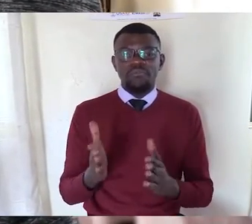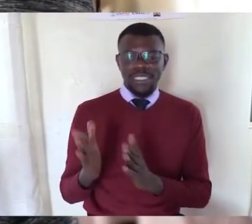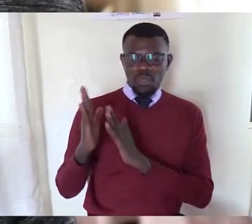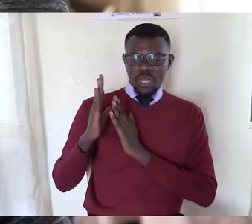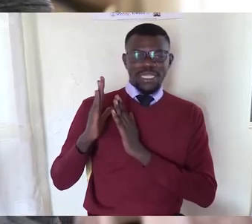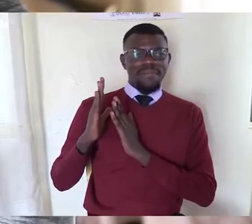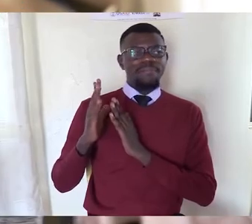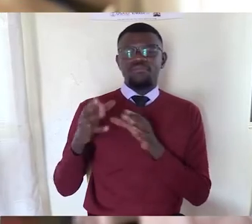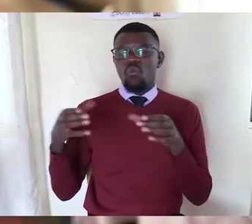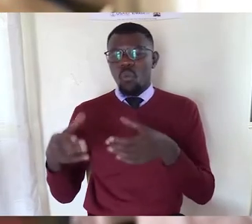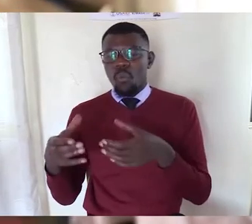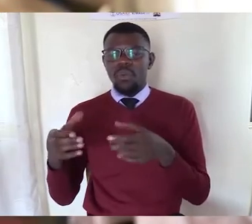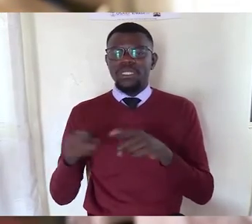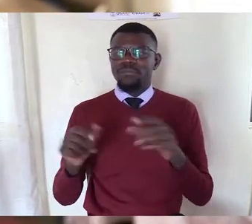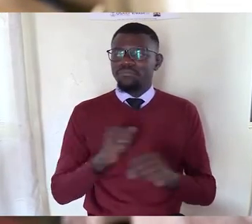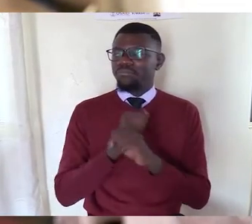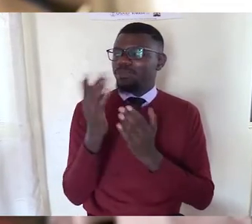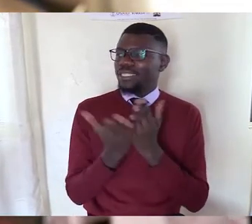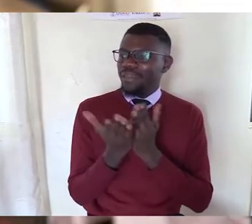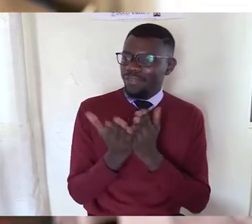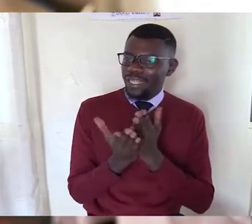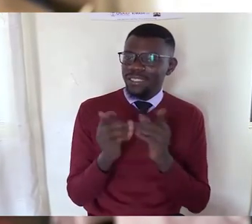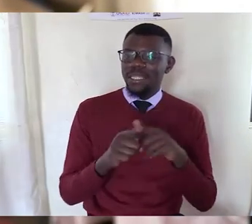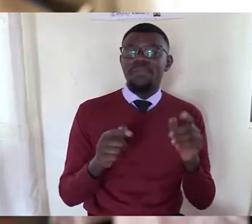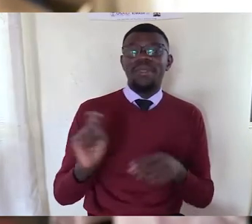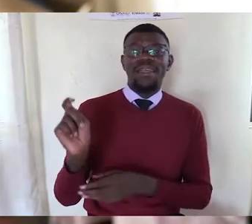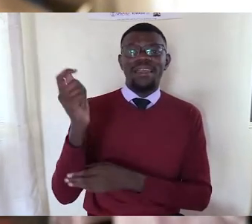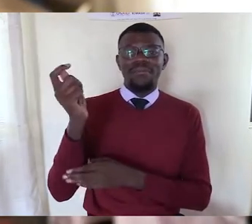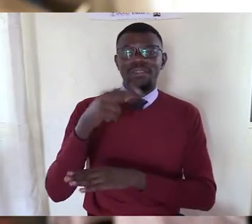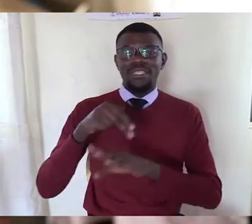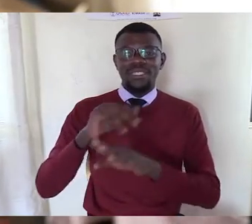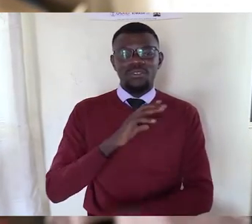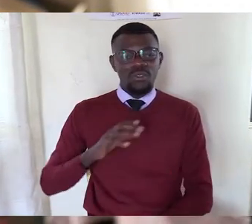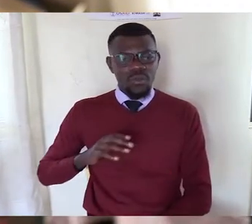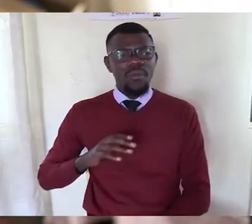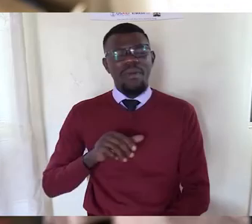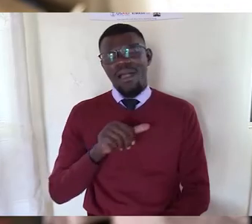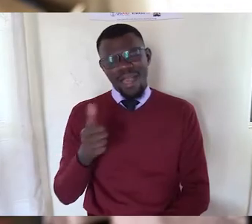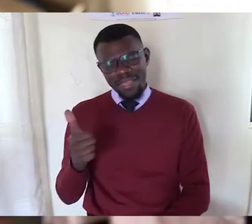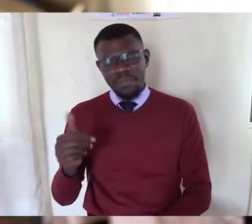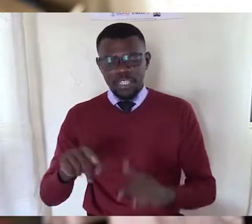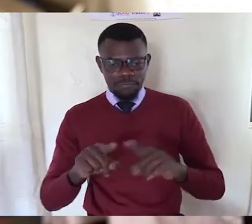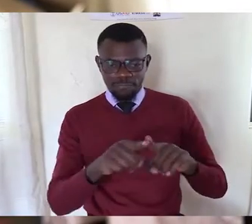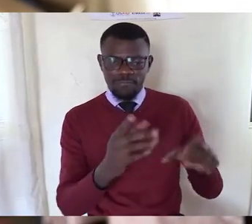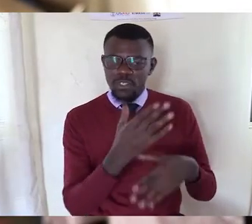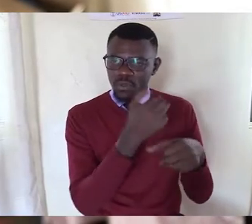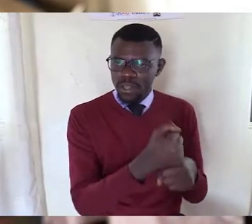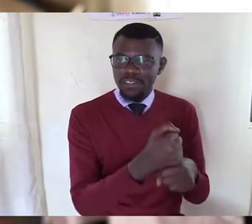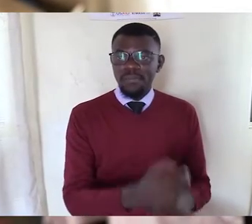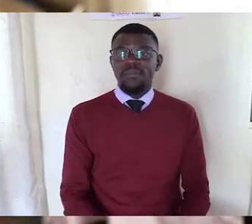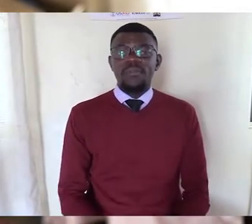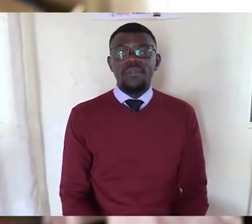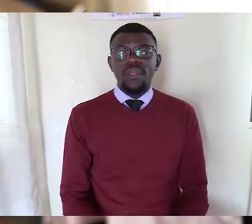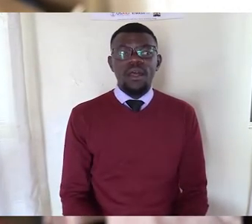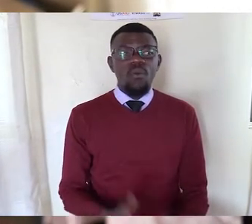forces and services, including the chain of command with Kenya National Commission and other relevant actors in advance, in order to